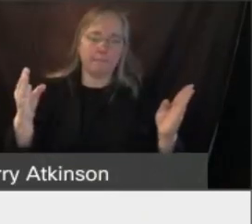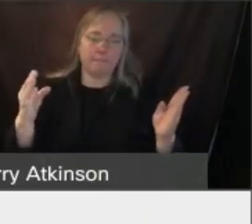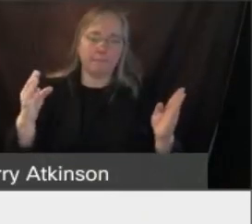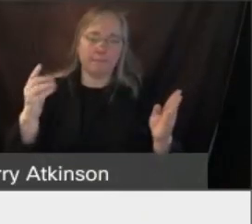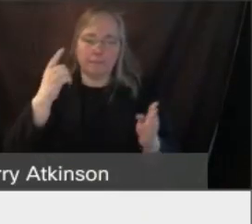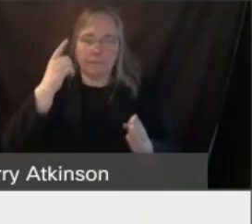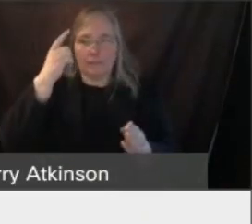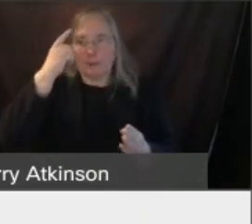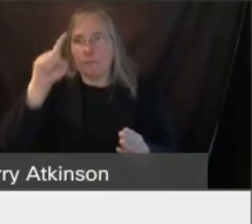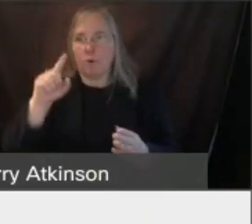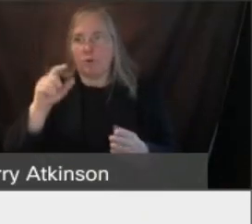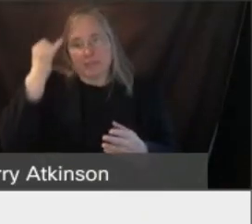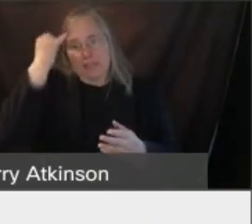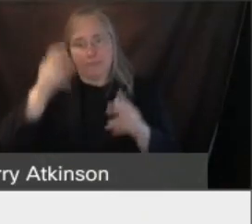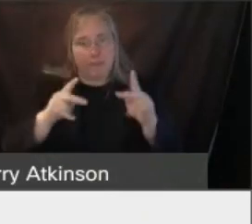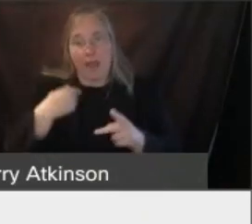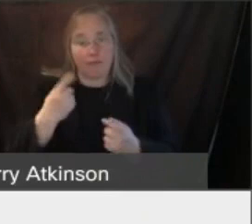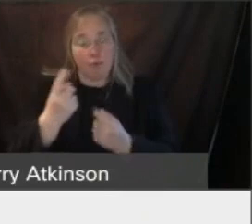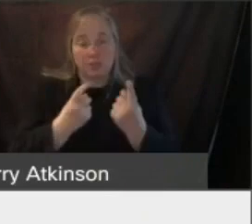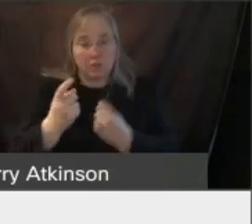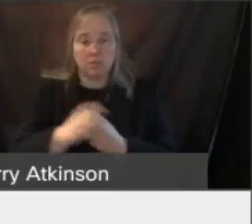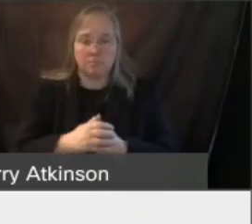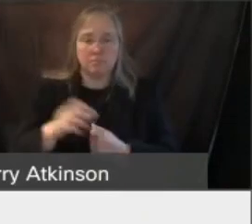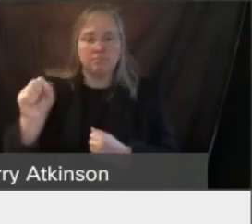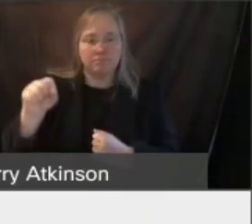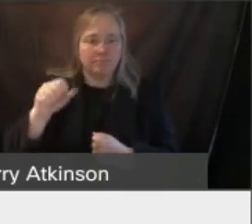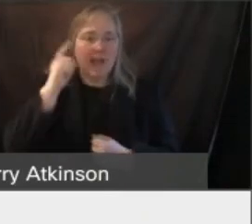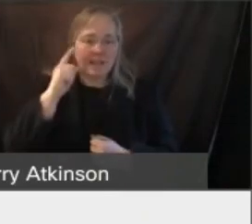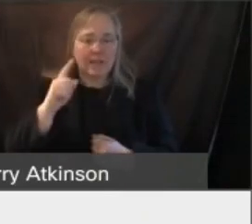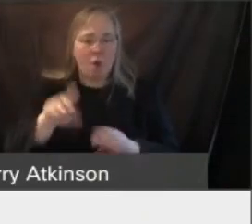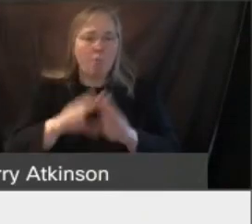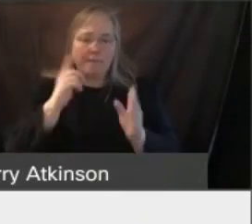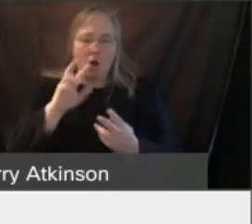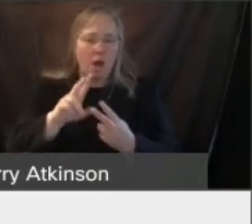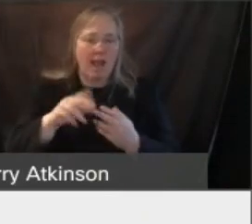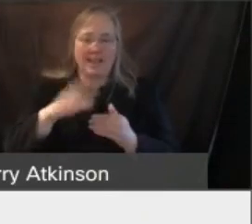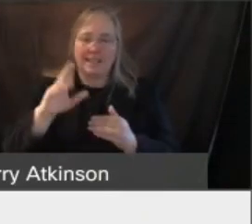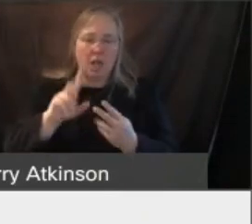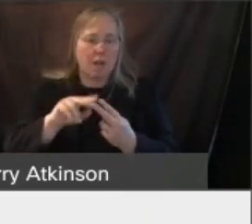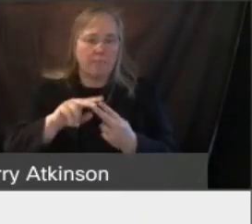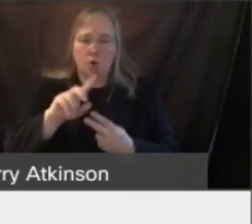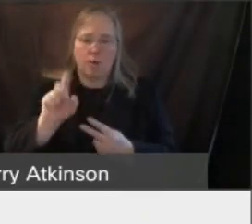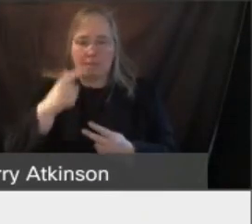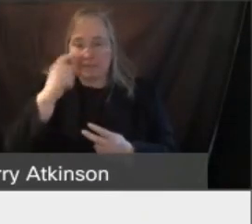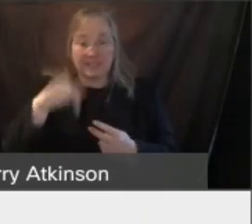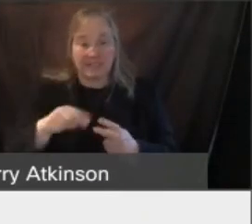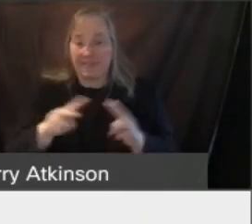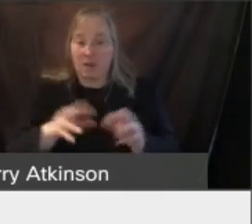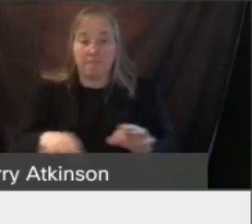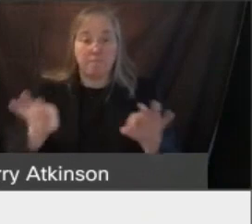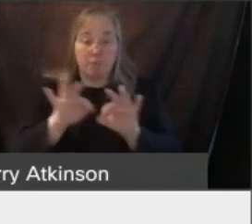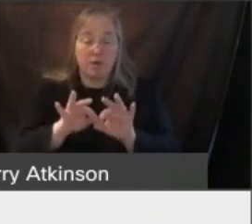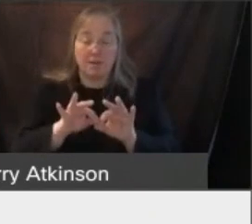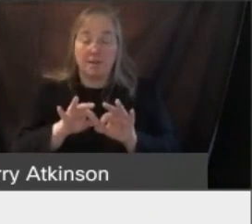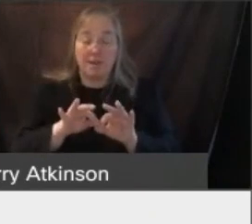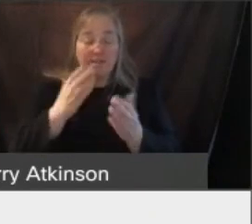if folks have questions of our. Yeah, I think let's open up for at least a couple of questions there, because this is very important there. And thanks everybody.